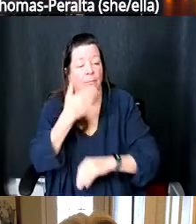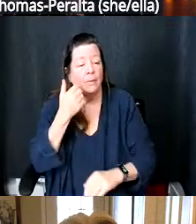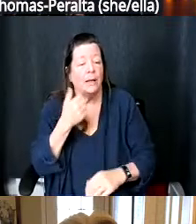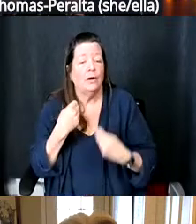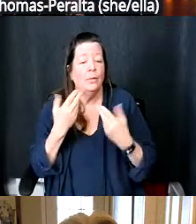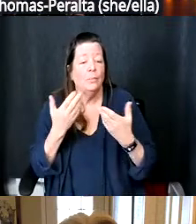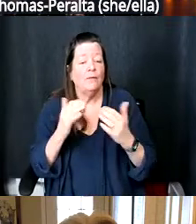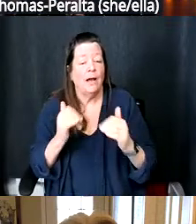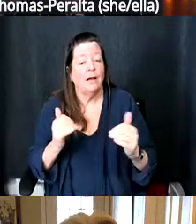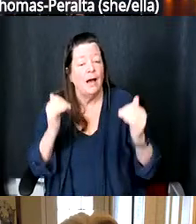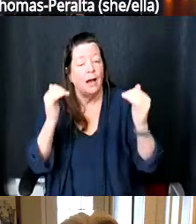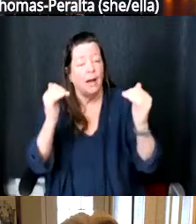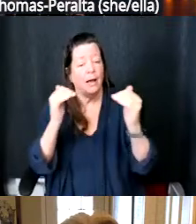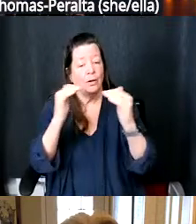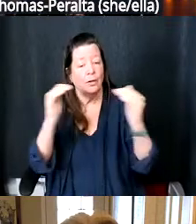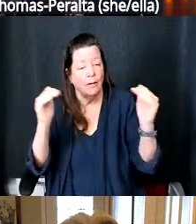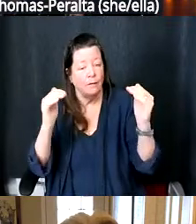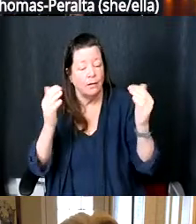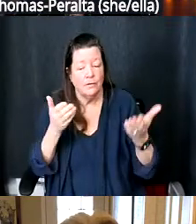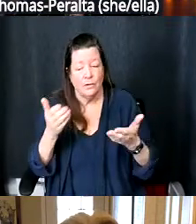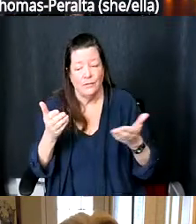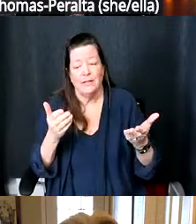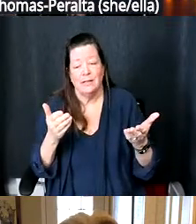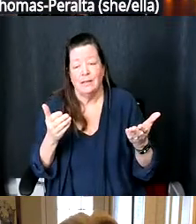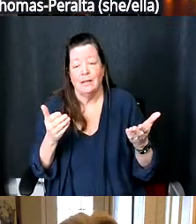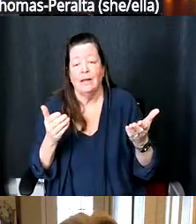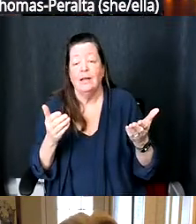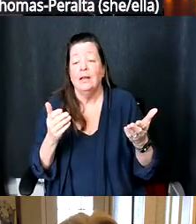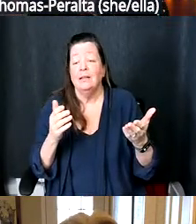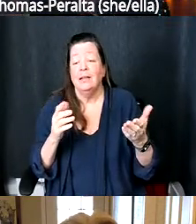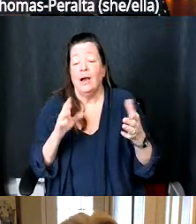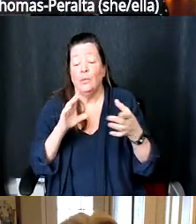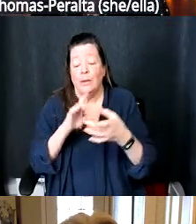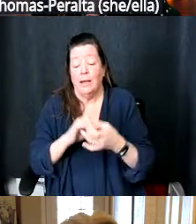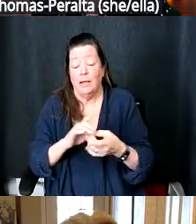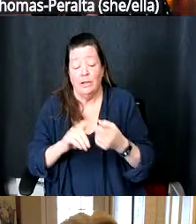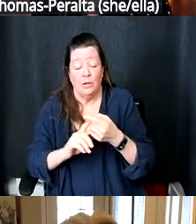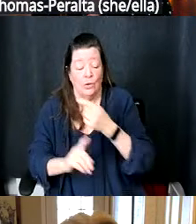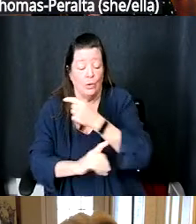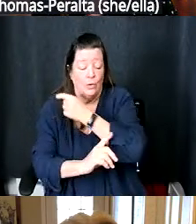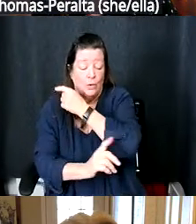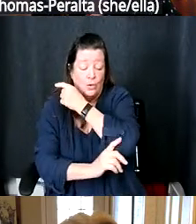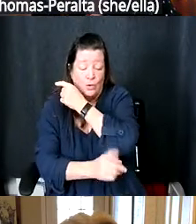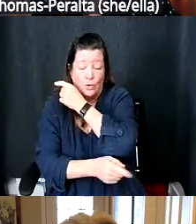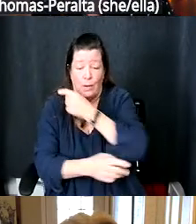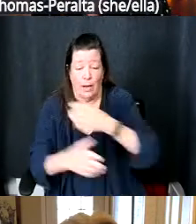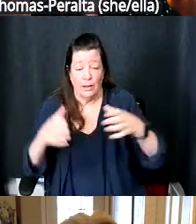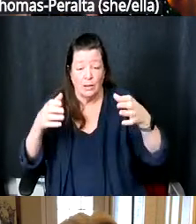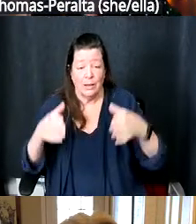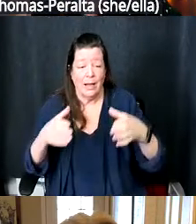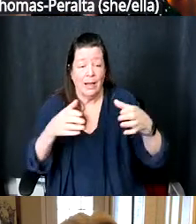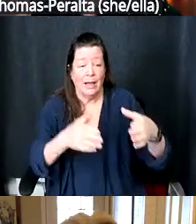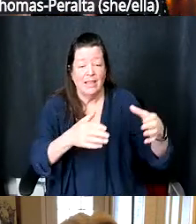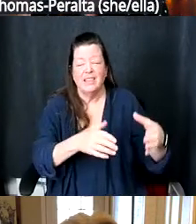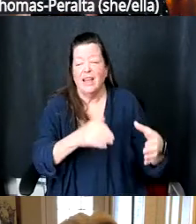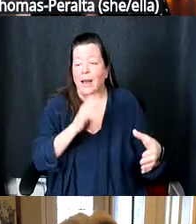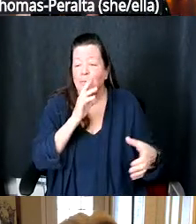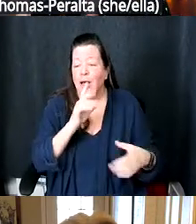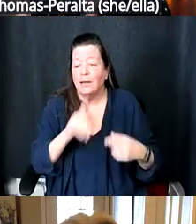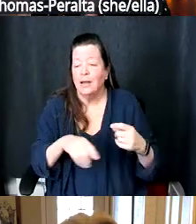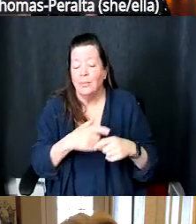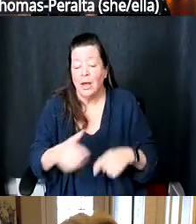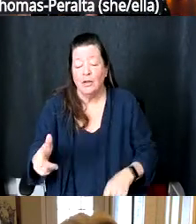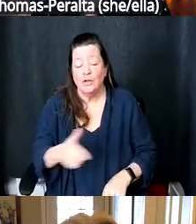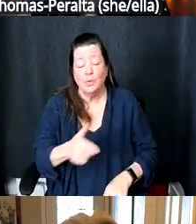service. So those are things that we're looking at. In terms of trash cans, that's not what I'm talking about. I'm talking about just like the sweeping or blowing of